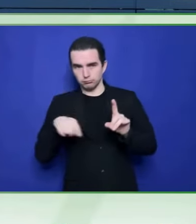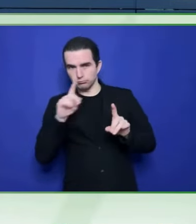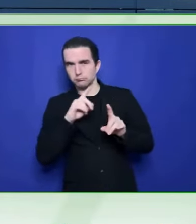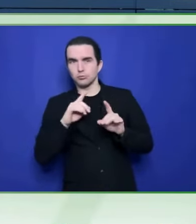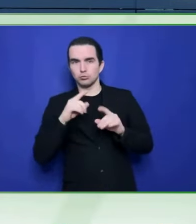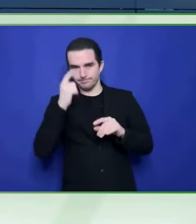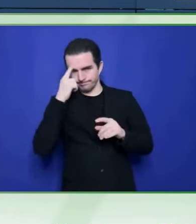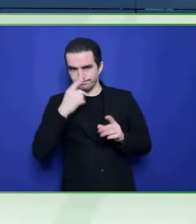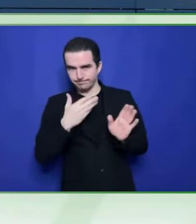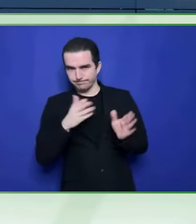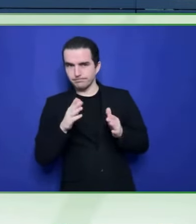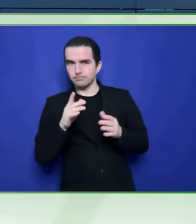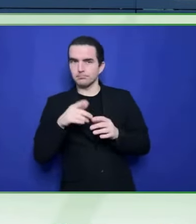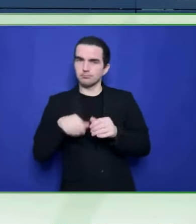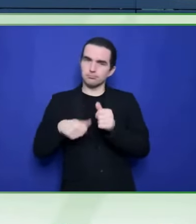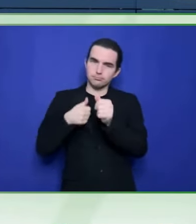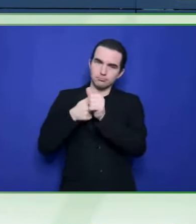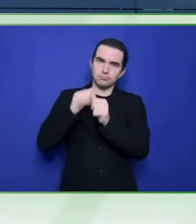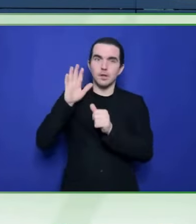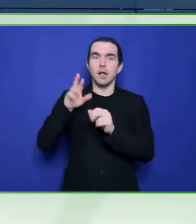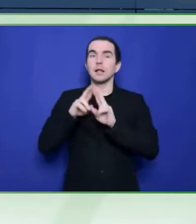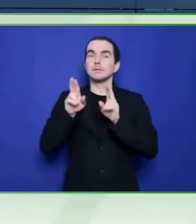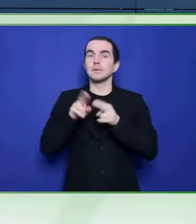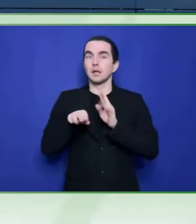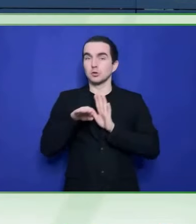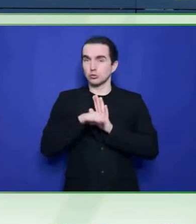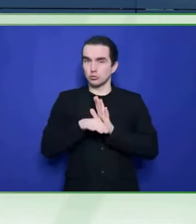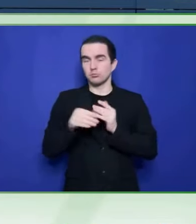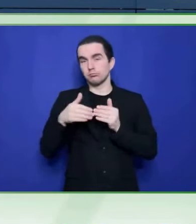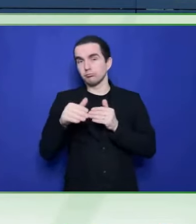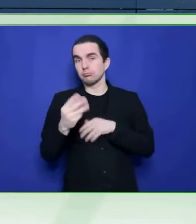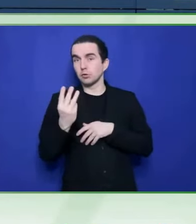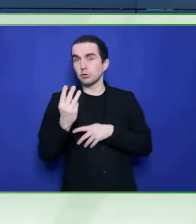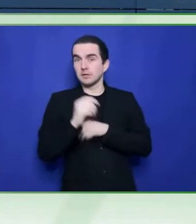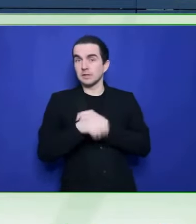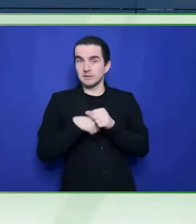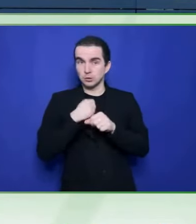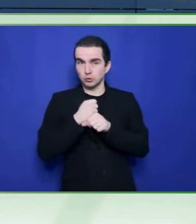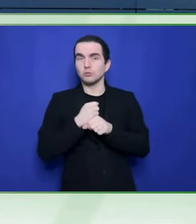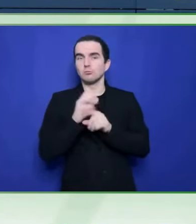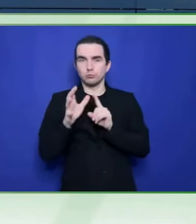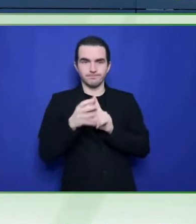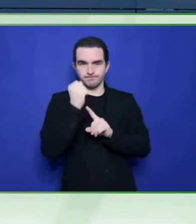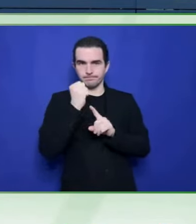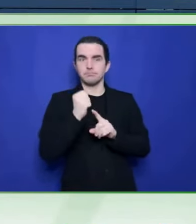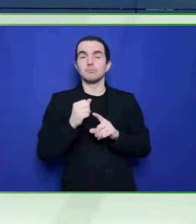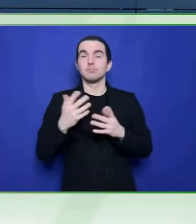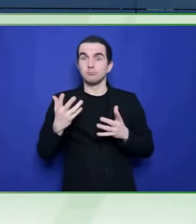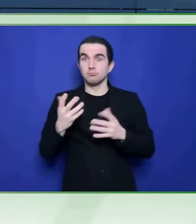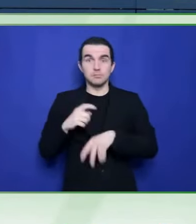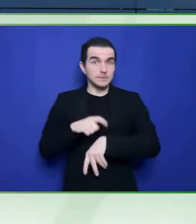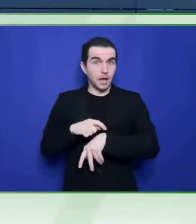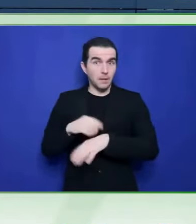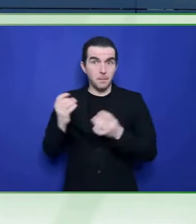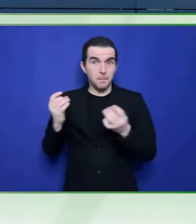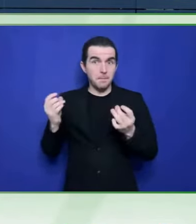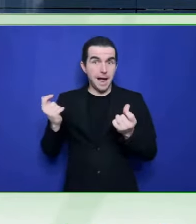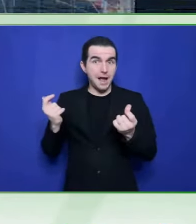We live in a physical world. Transportation, in order to be accessible, needs to be physically